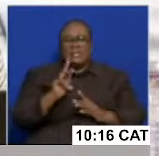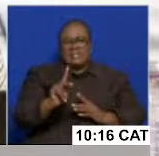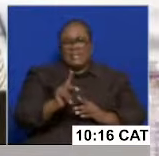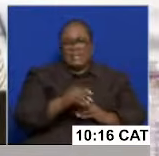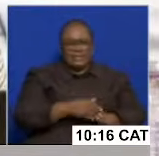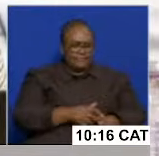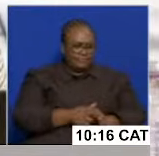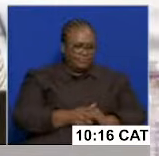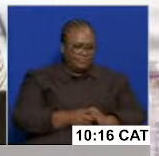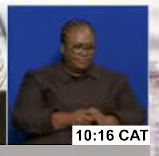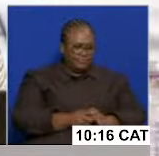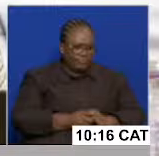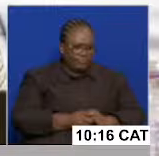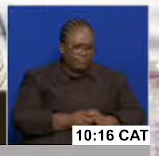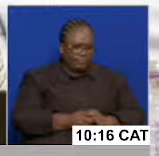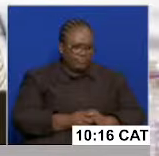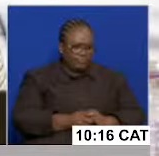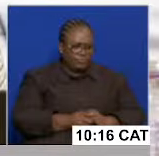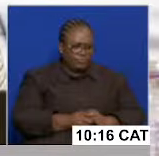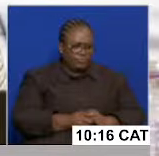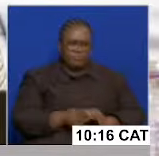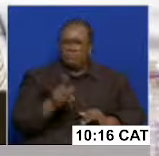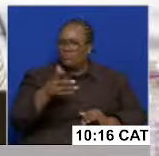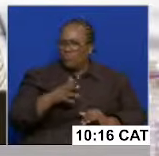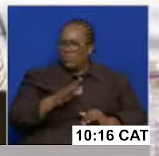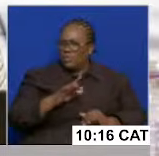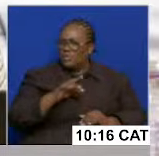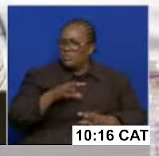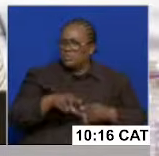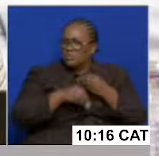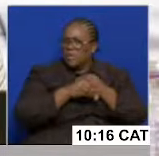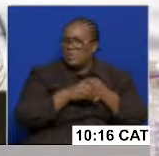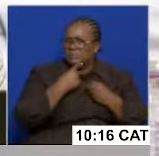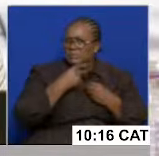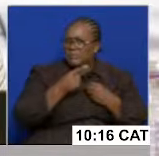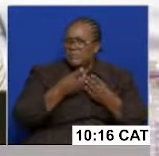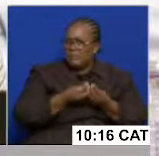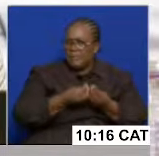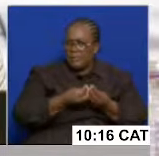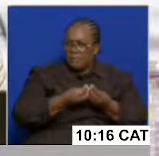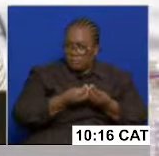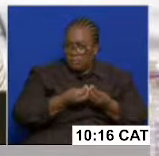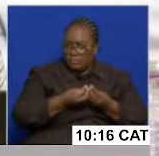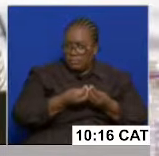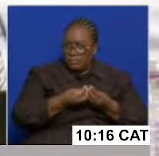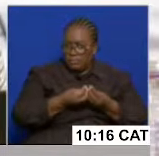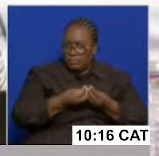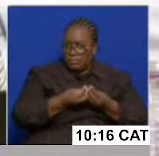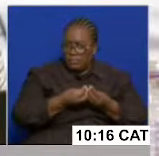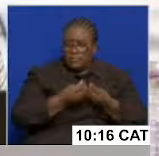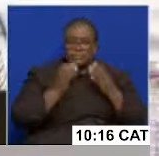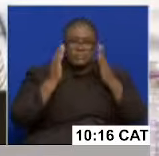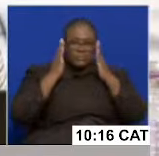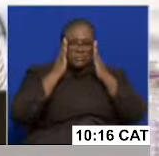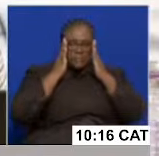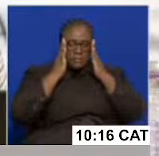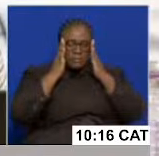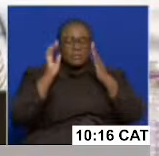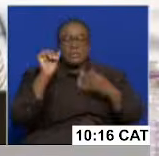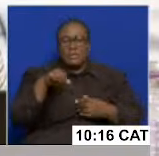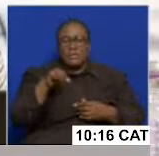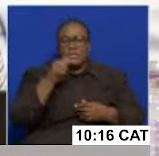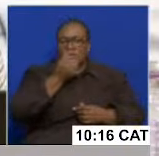Witness K, did you want to supplement your answer? Did you want to say something? Yes, sorry. I can't tell